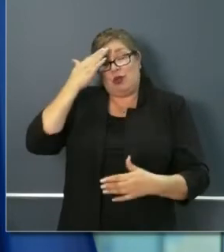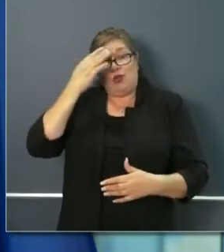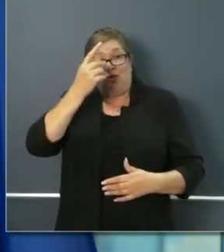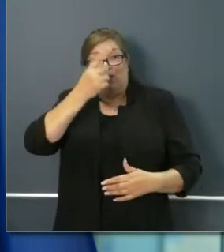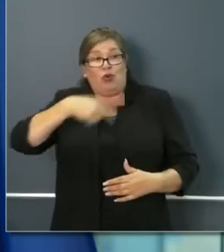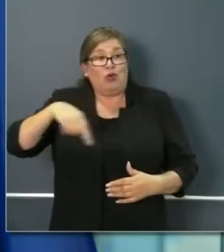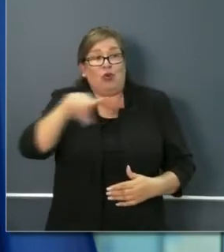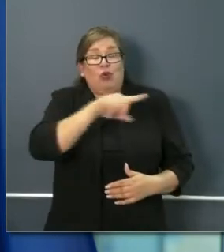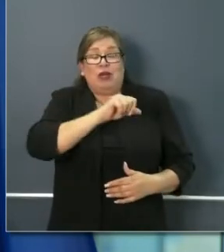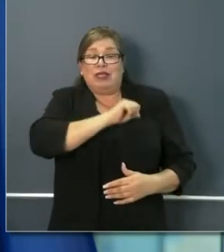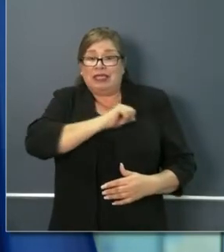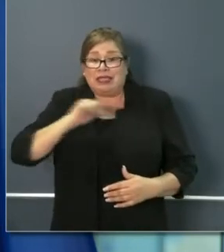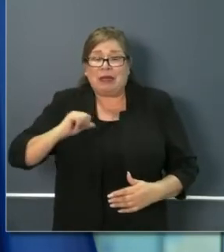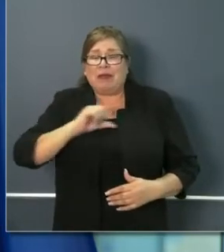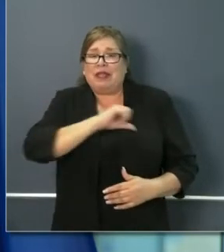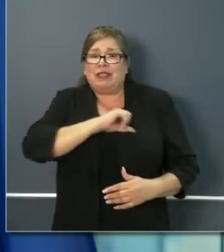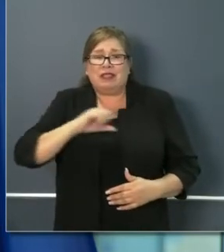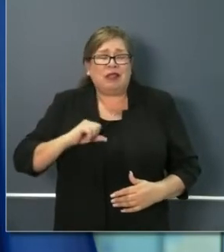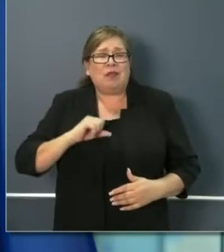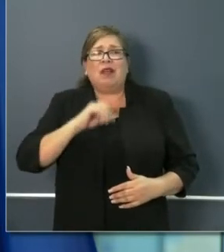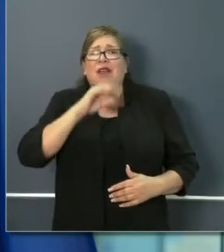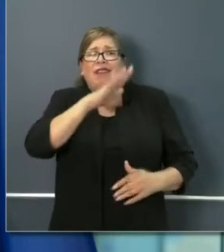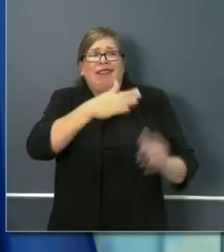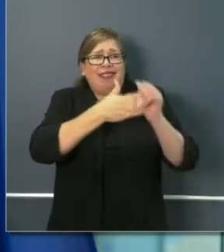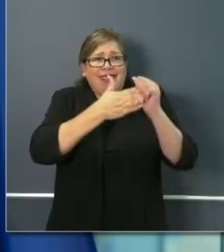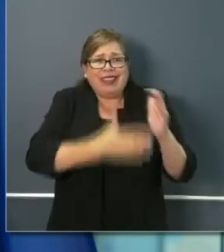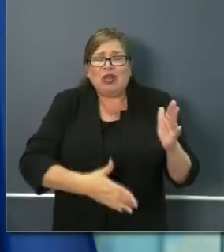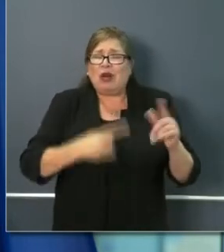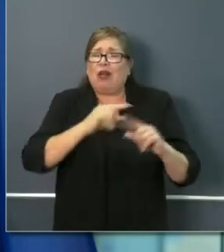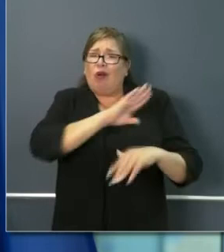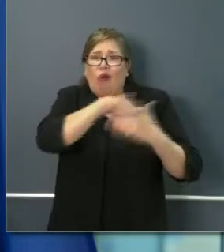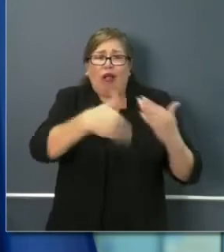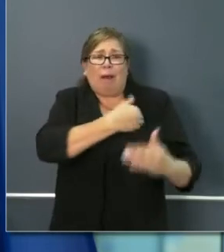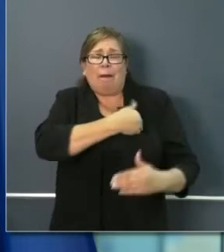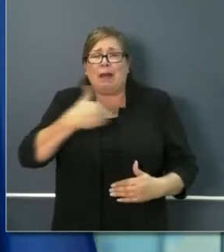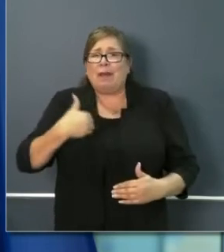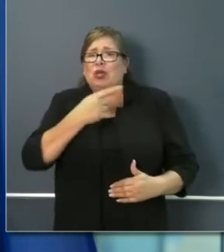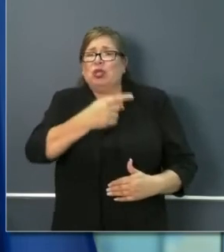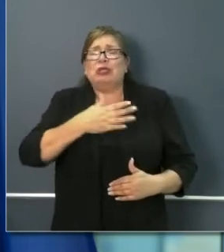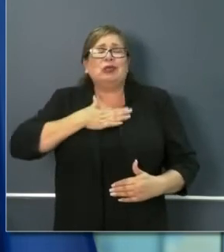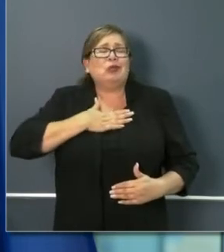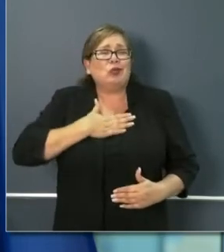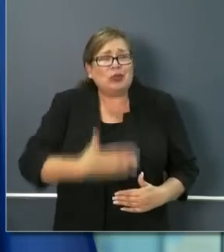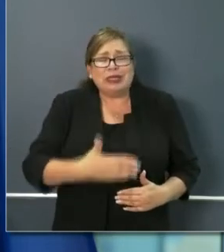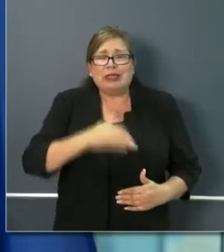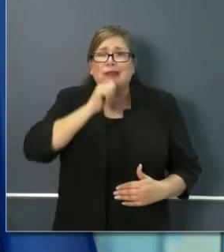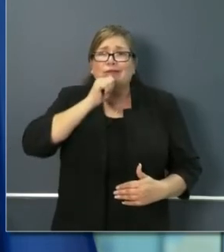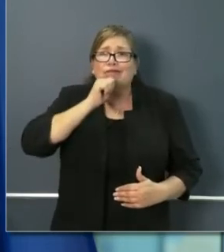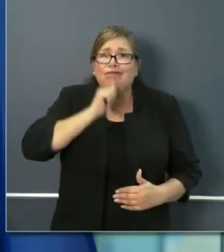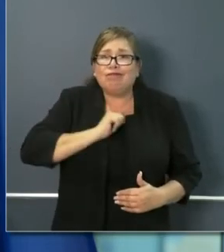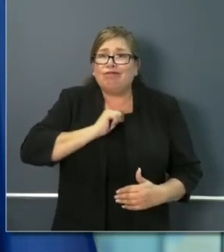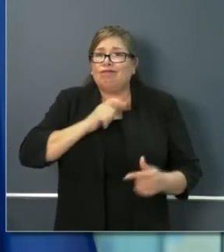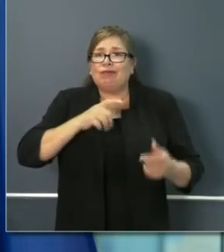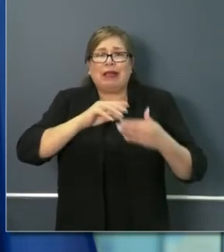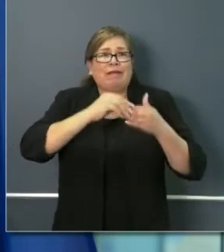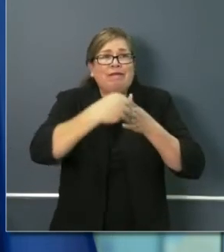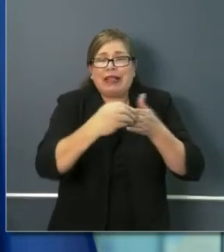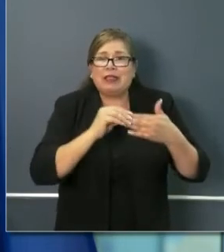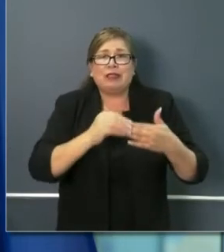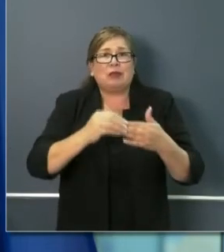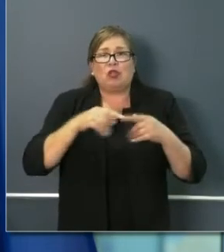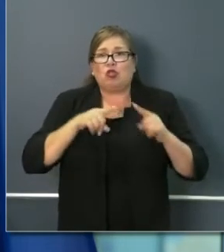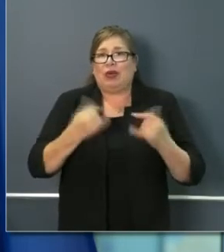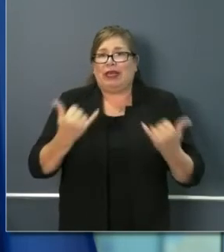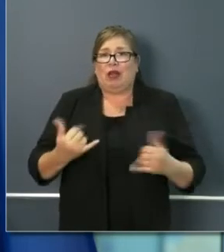cannot say more about both leaders, and the members have been incredibly accommodating and patient under this very difficult circumstance.